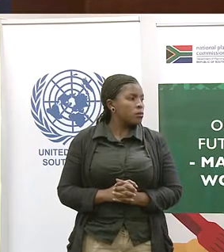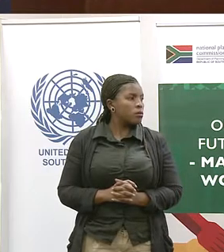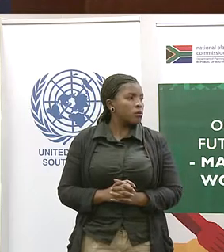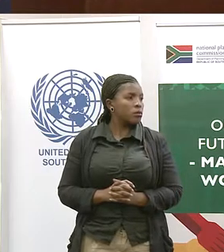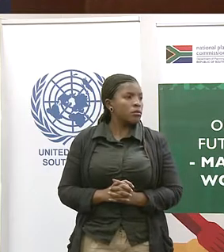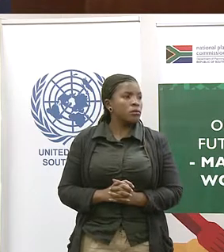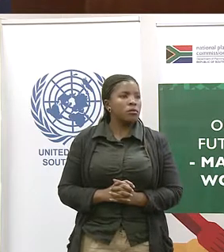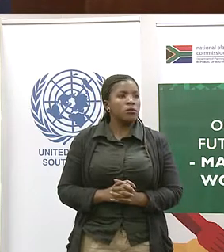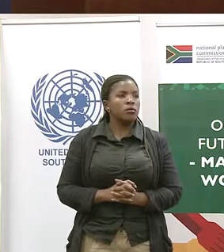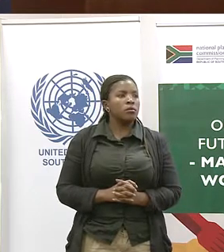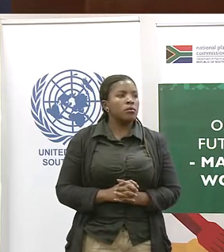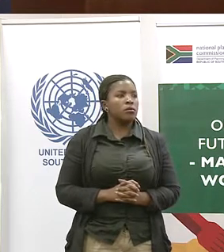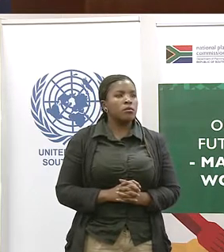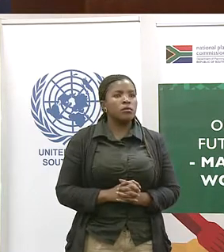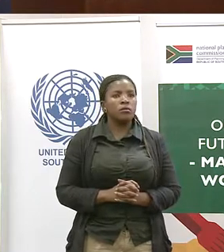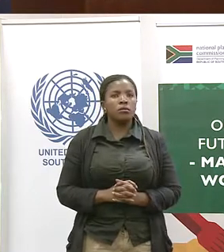assist you.